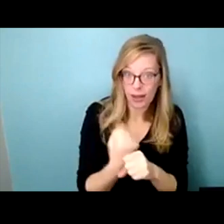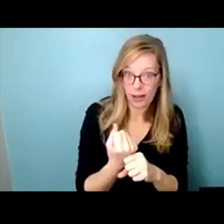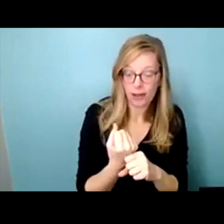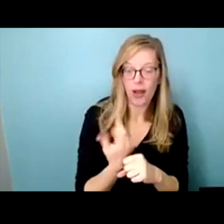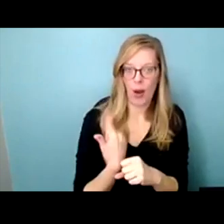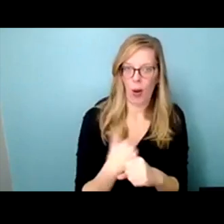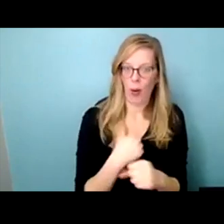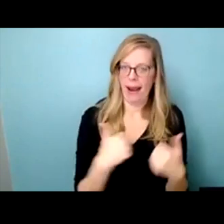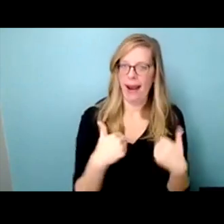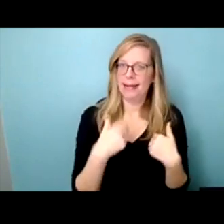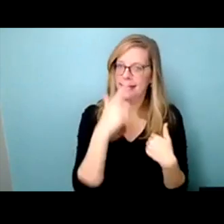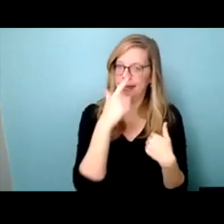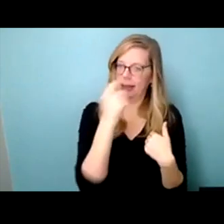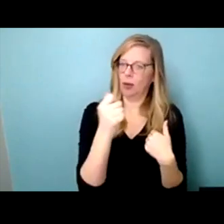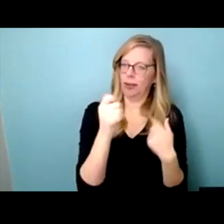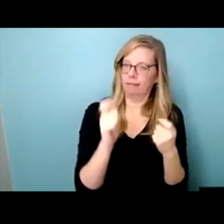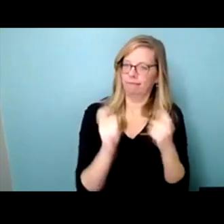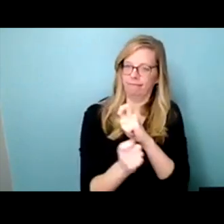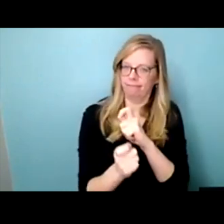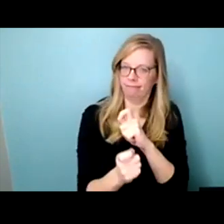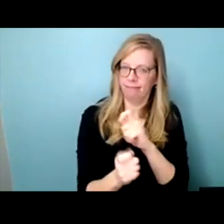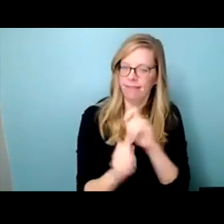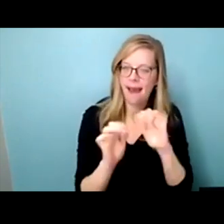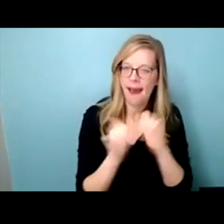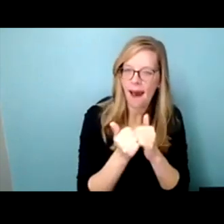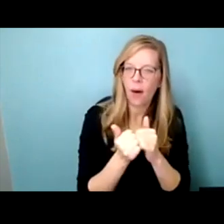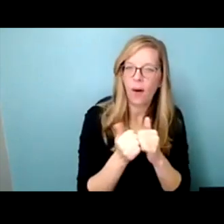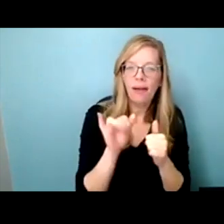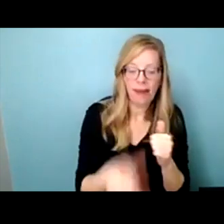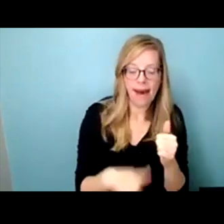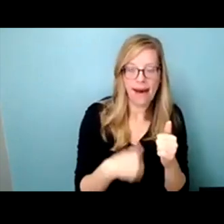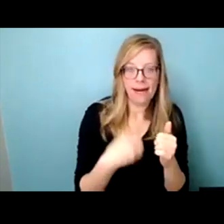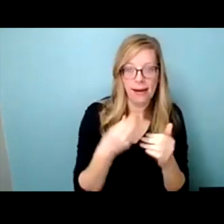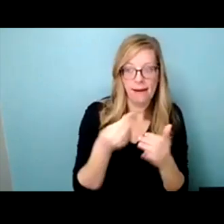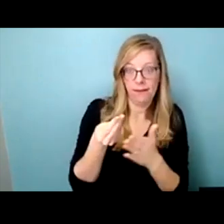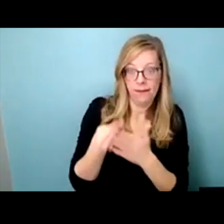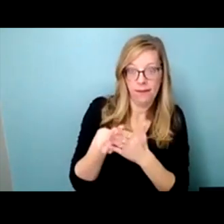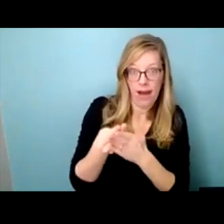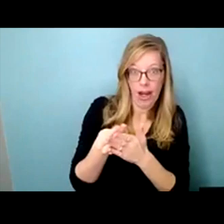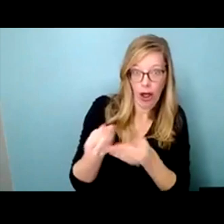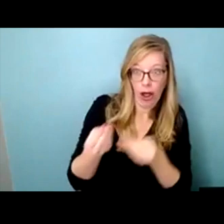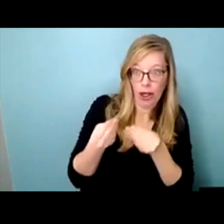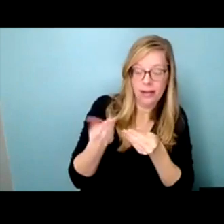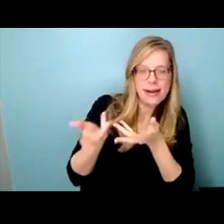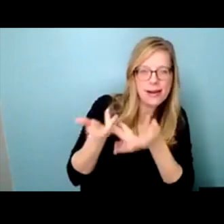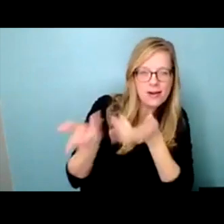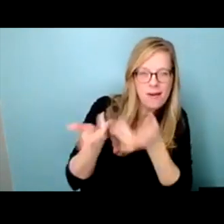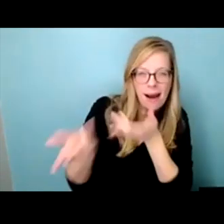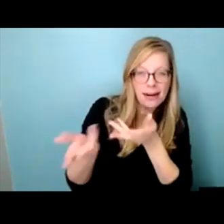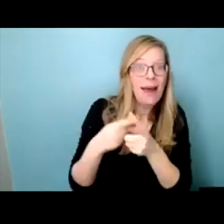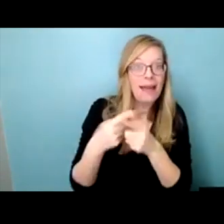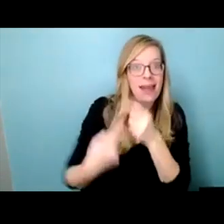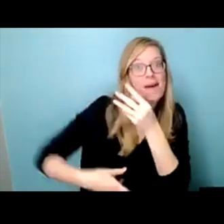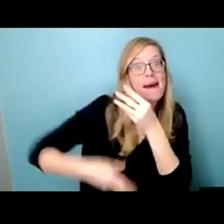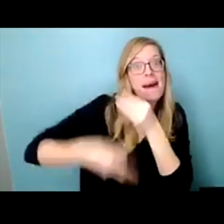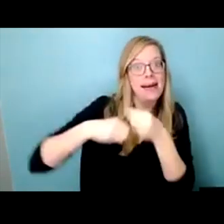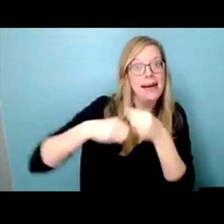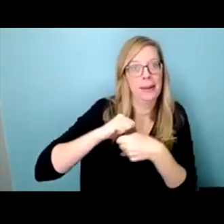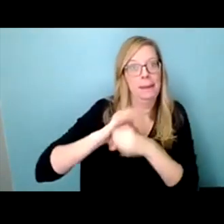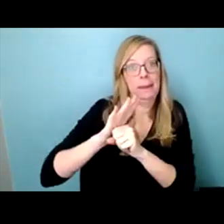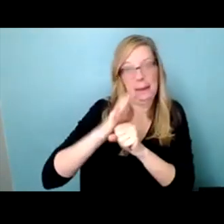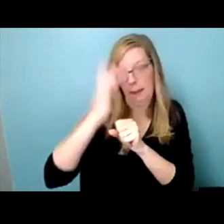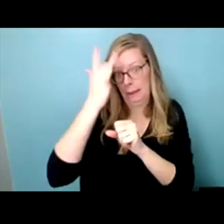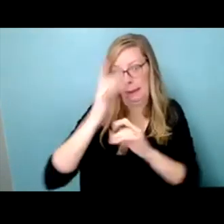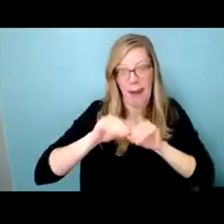interesting shifts in how funders are interacting with us. And then, you know, you throw a global pandemic on top of that, and it creates some